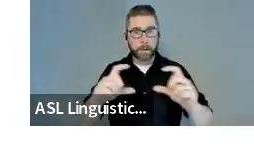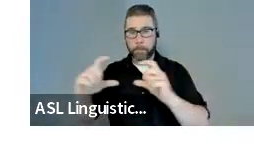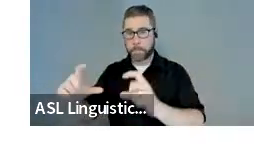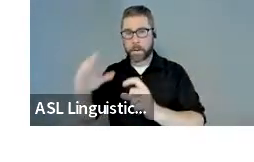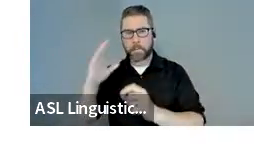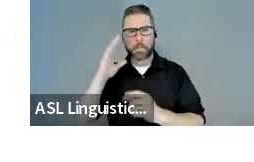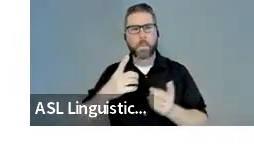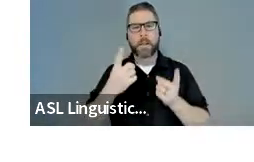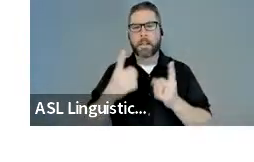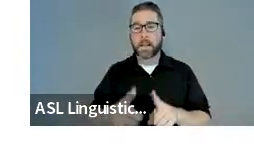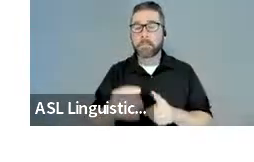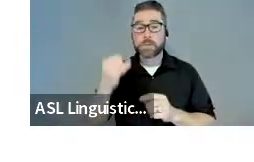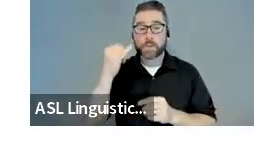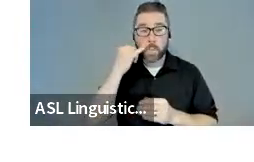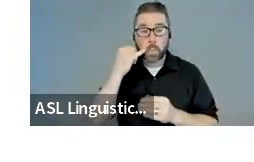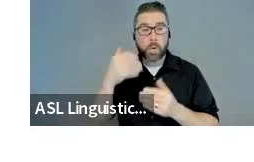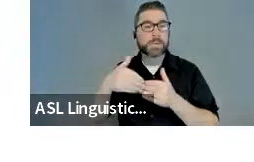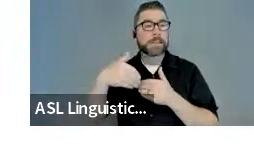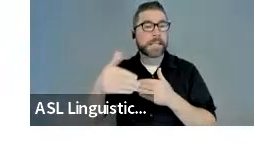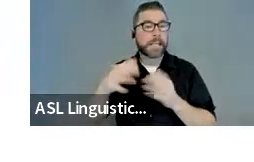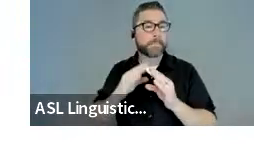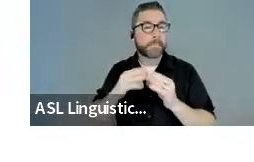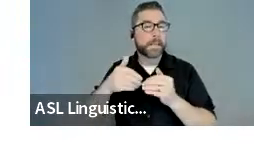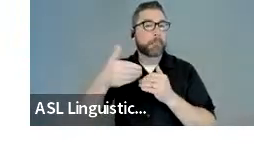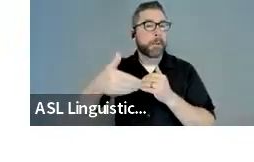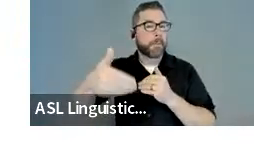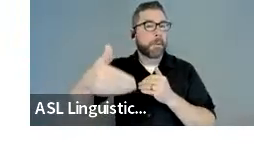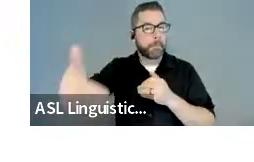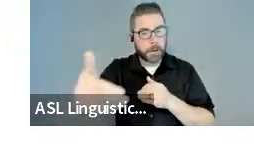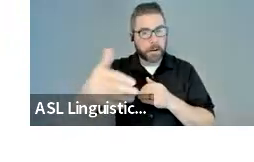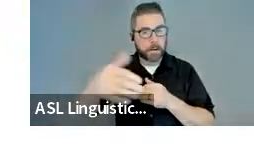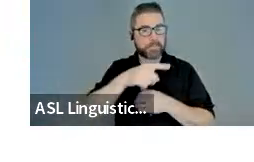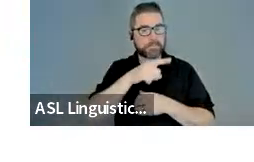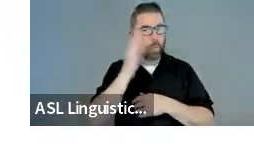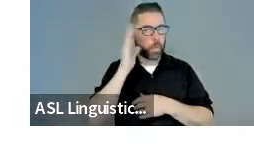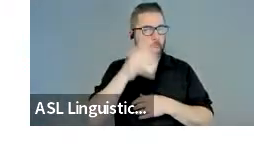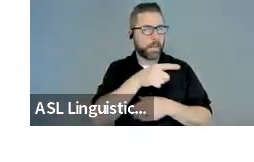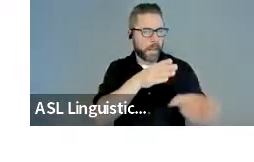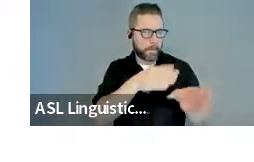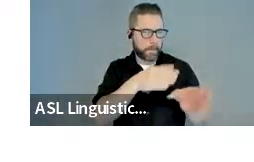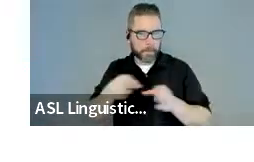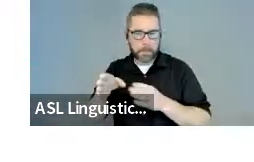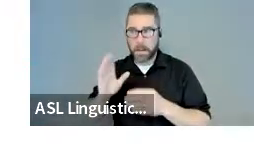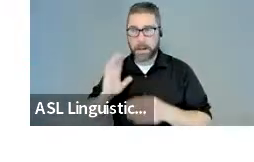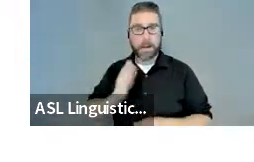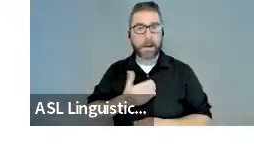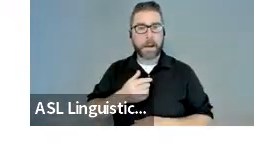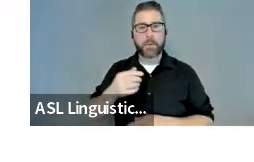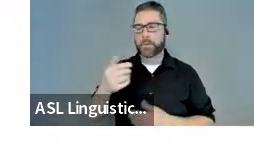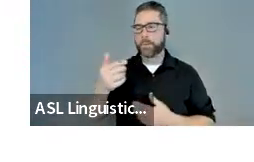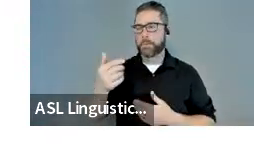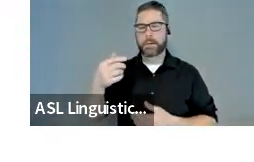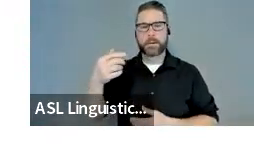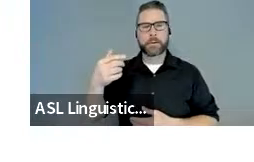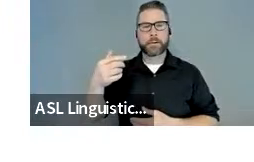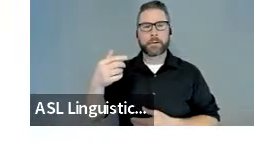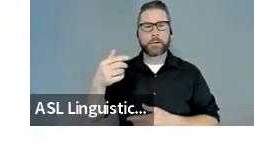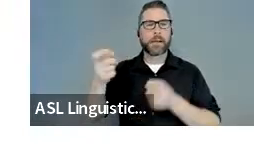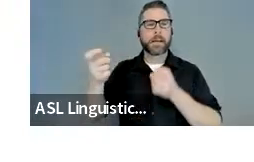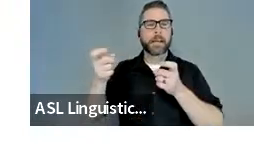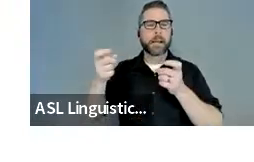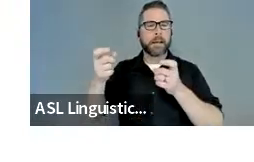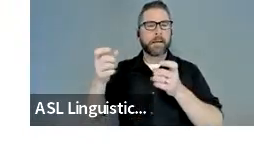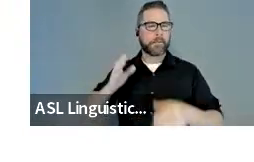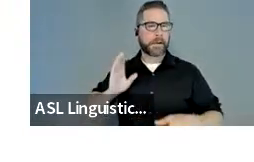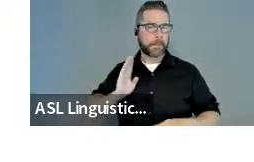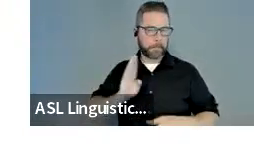you all, is that we would go to our governing board to get approval, just like I mentioned for the other project.